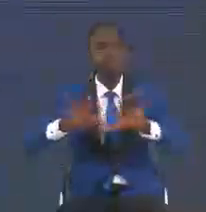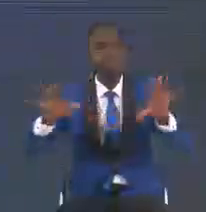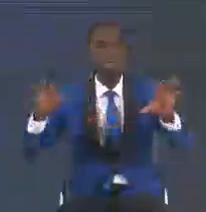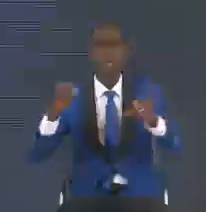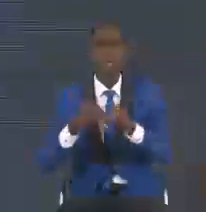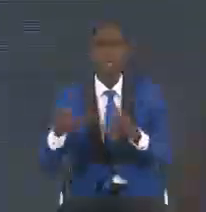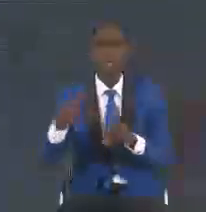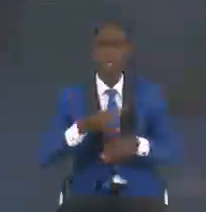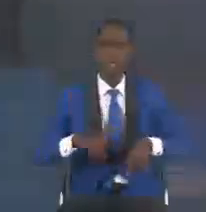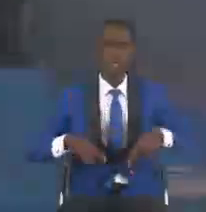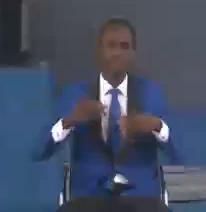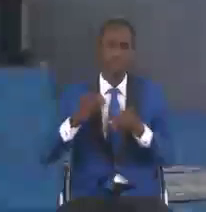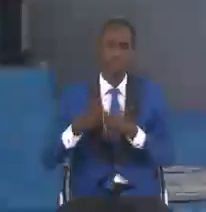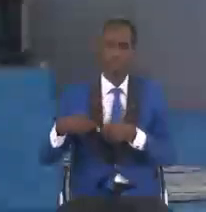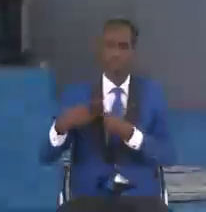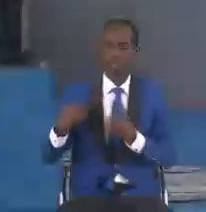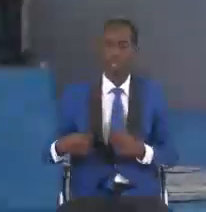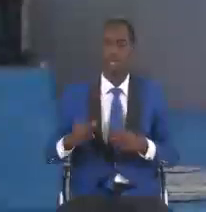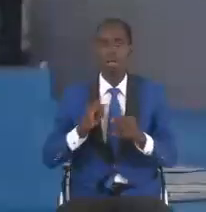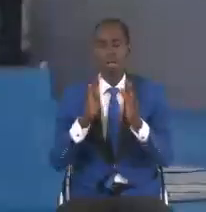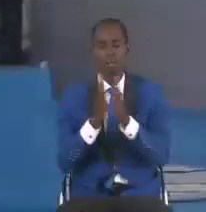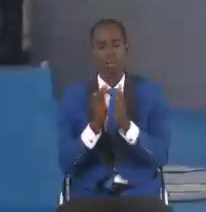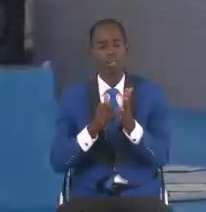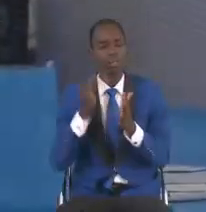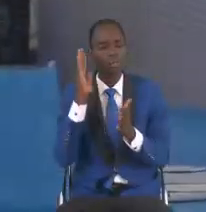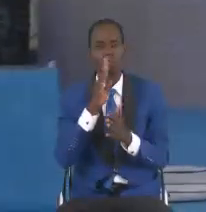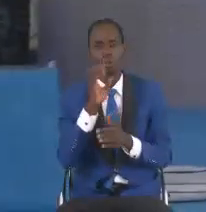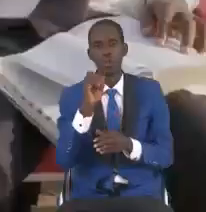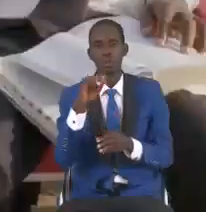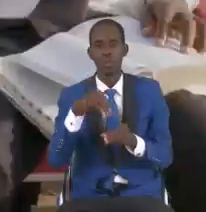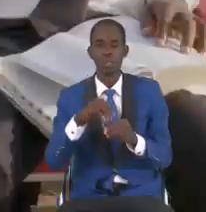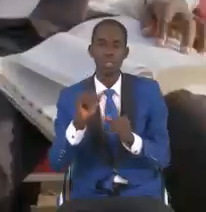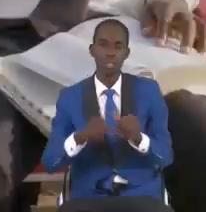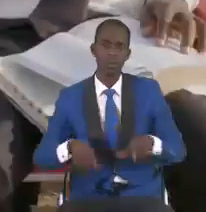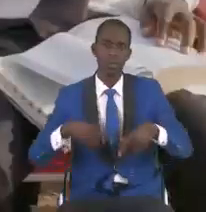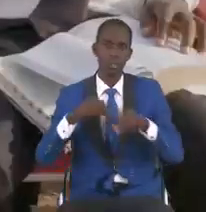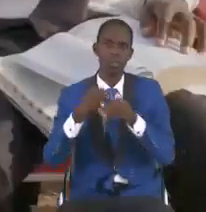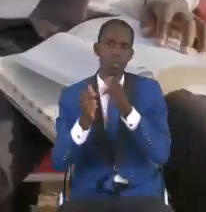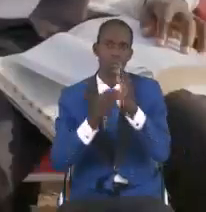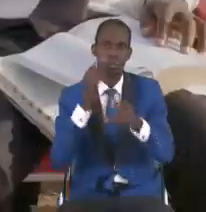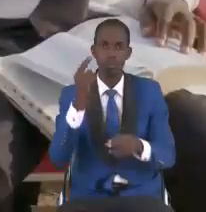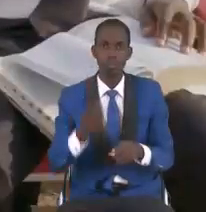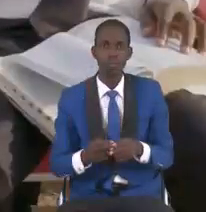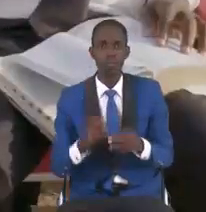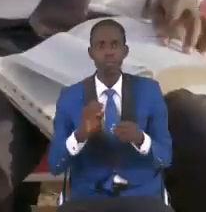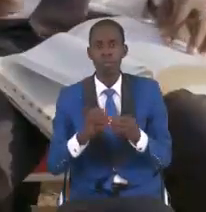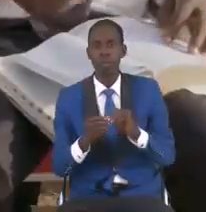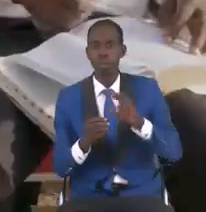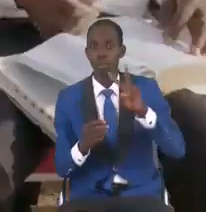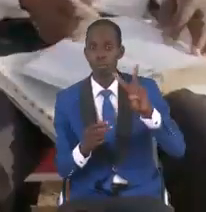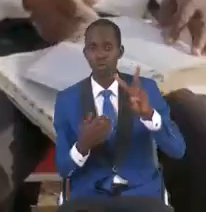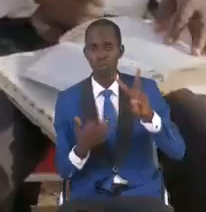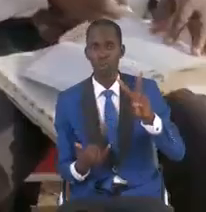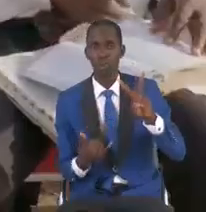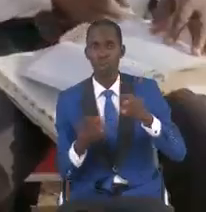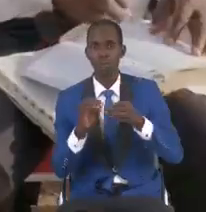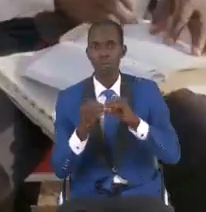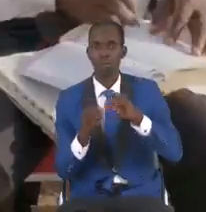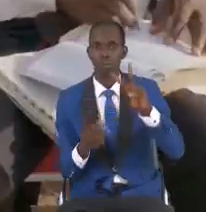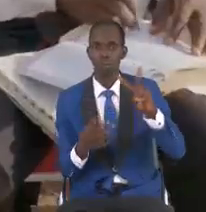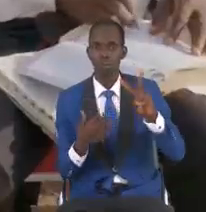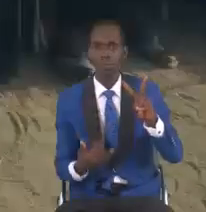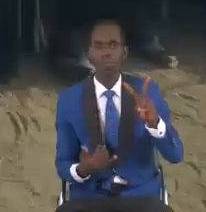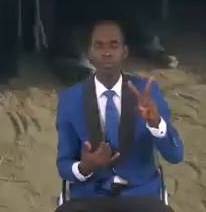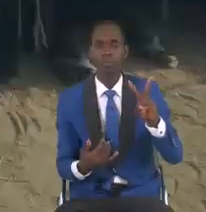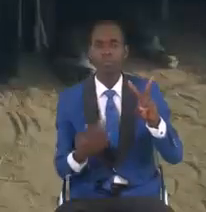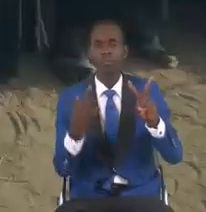their heart. I pray it will be so in every life in Jesus' name. I'm coming to number two there. Number two is the